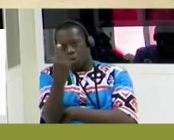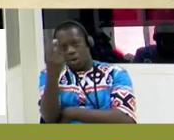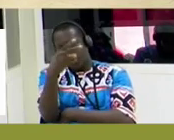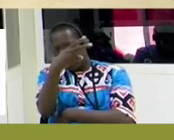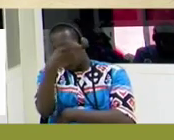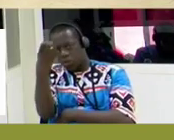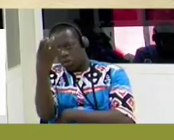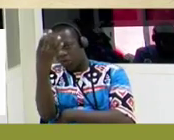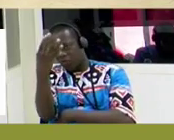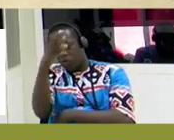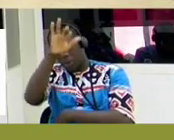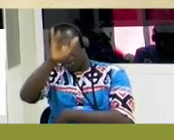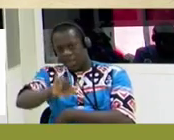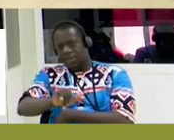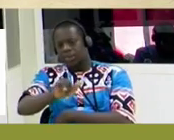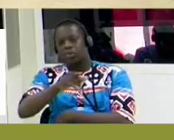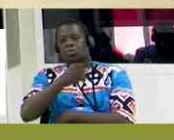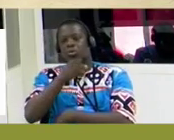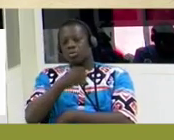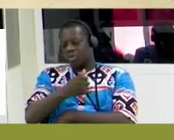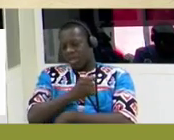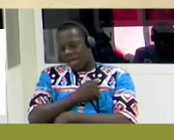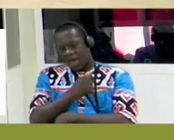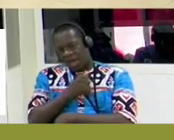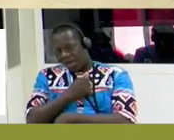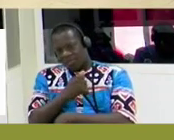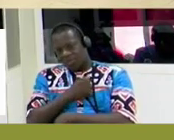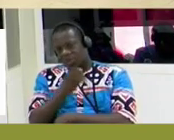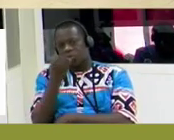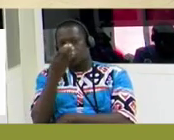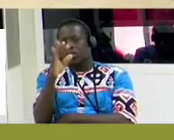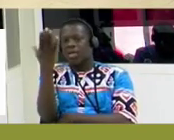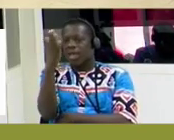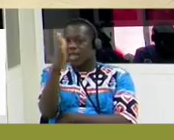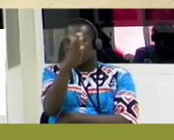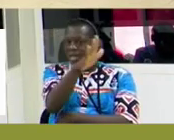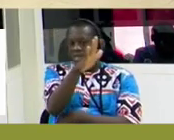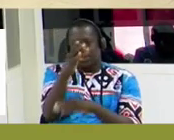I'm afraid to say no on anything.